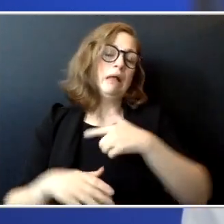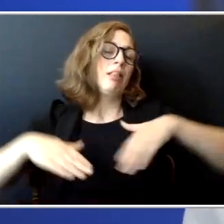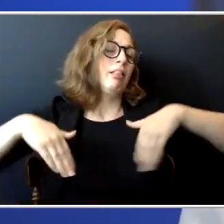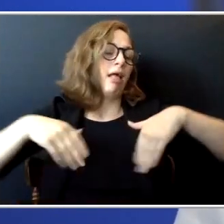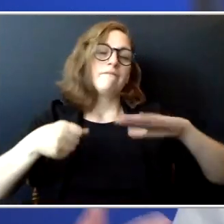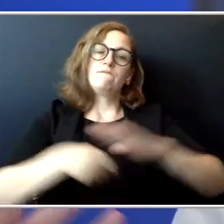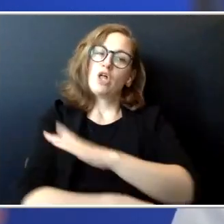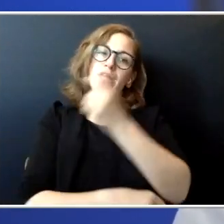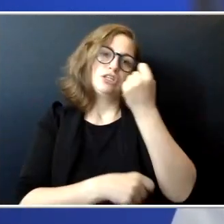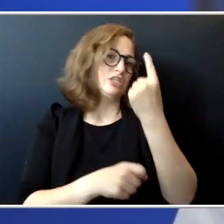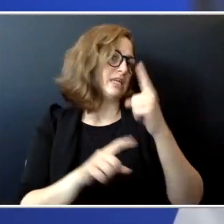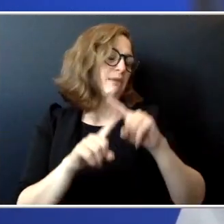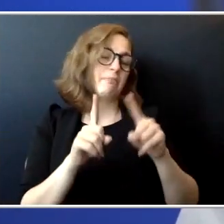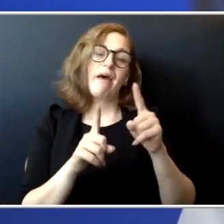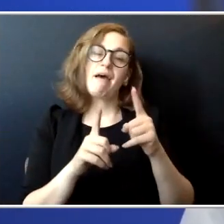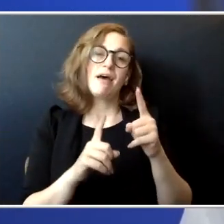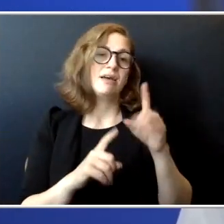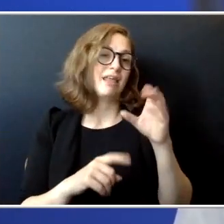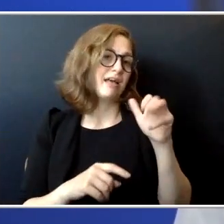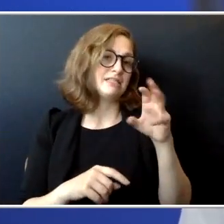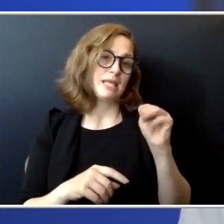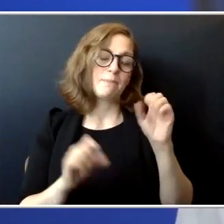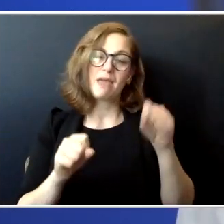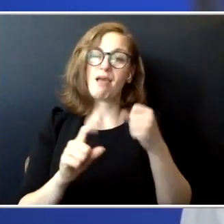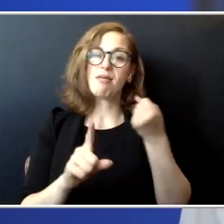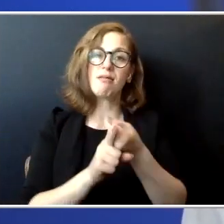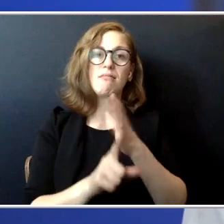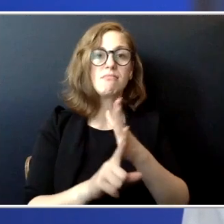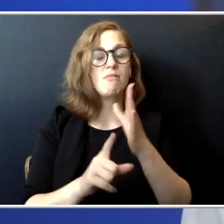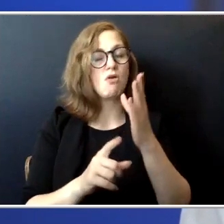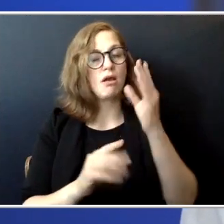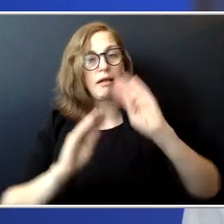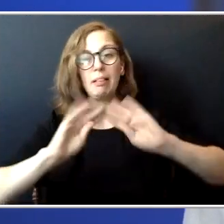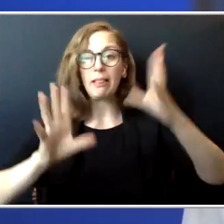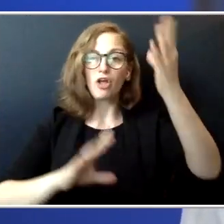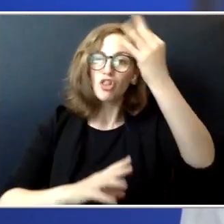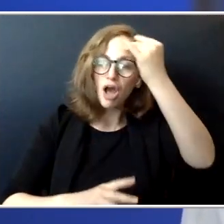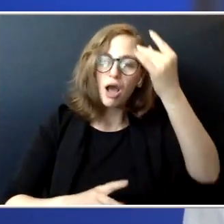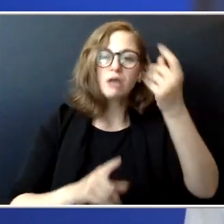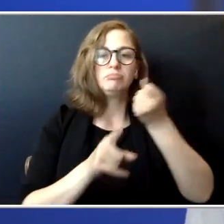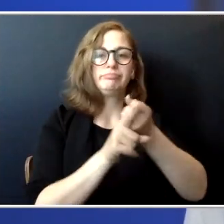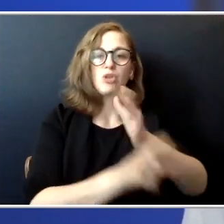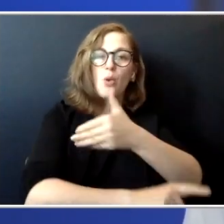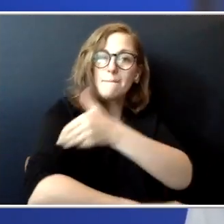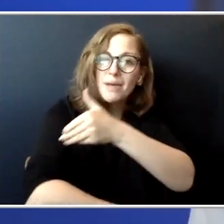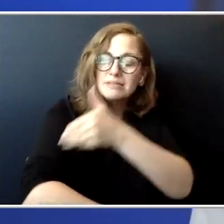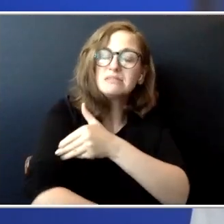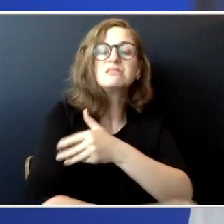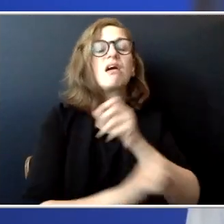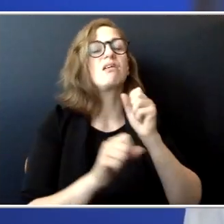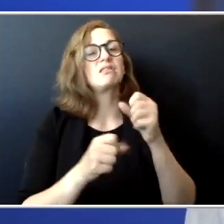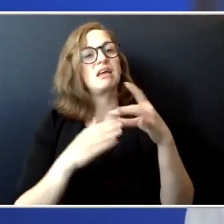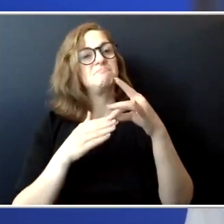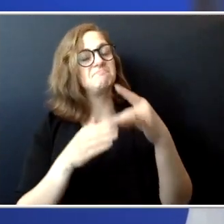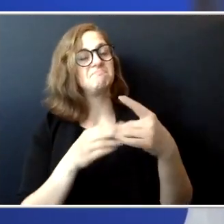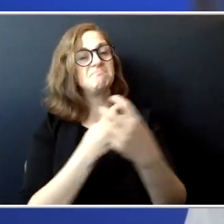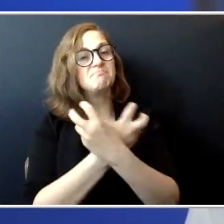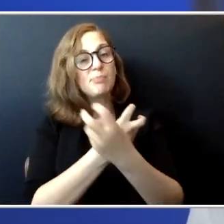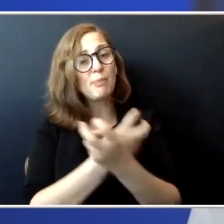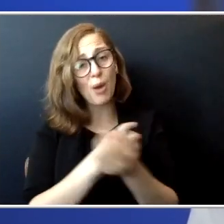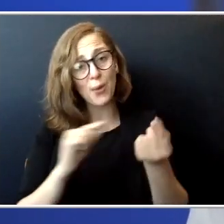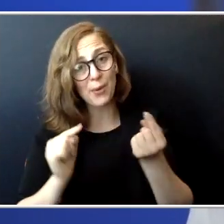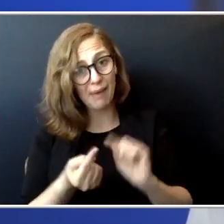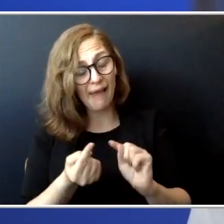your muscles, which is why people get that muscle pain and aches. It can cause bone pain. And then the big one